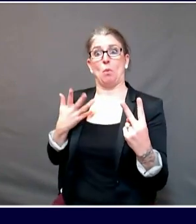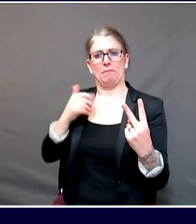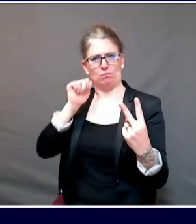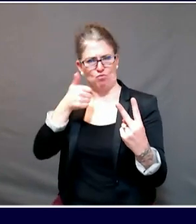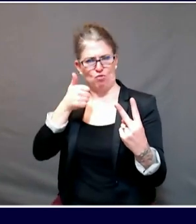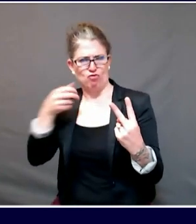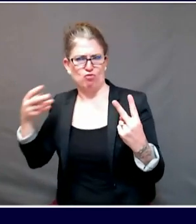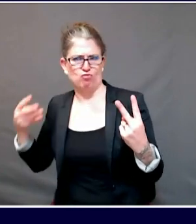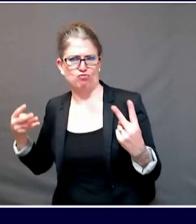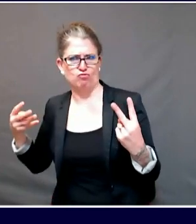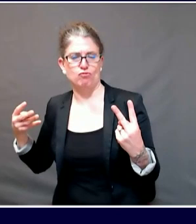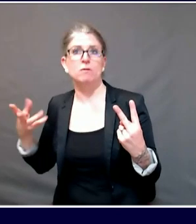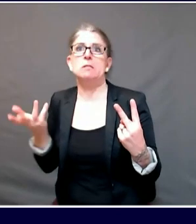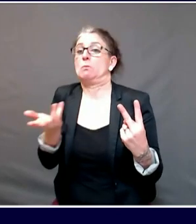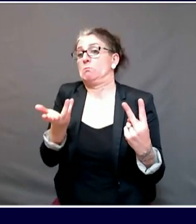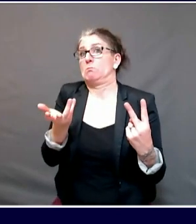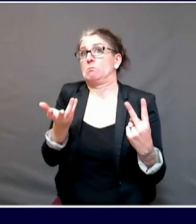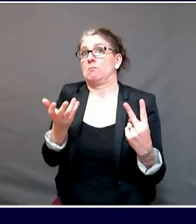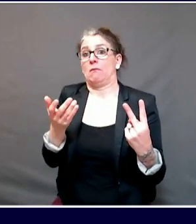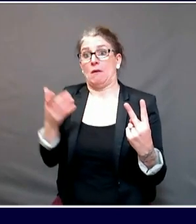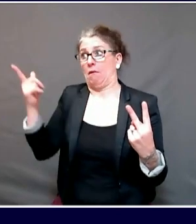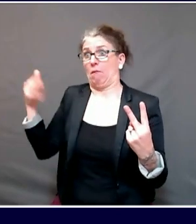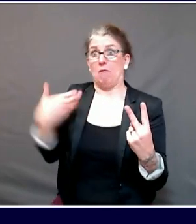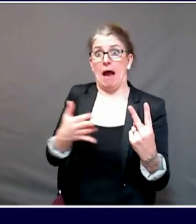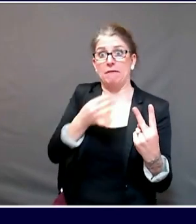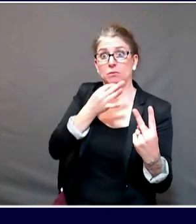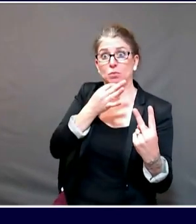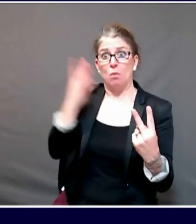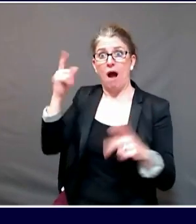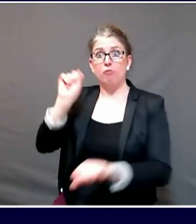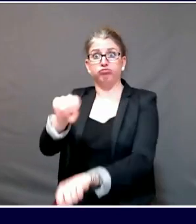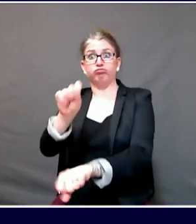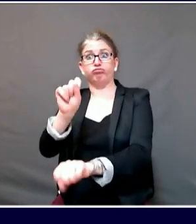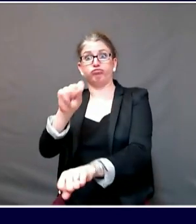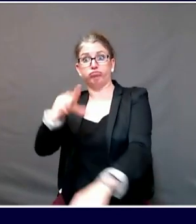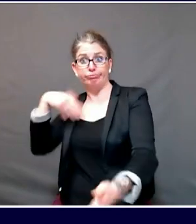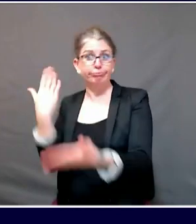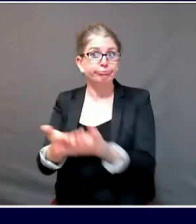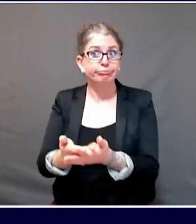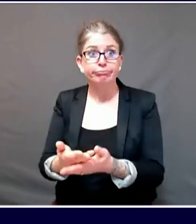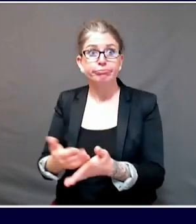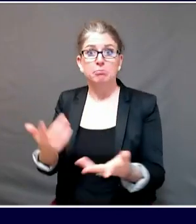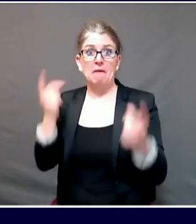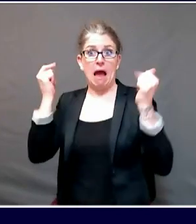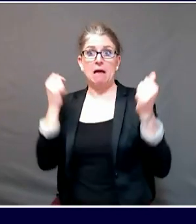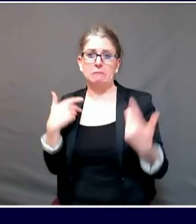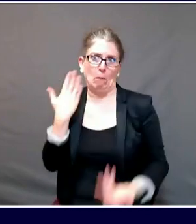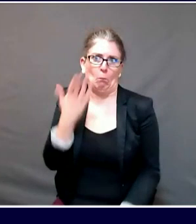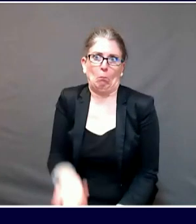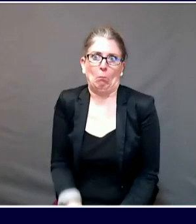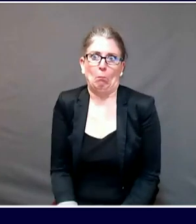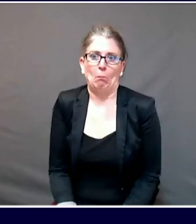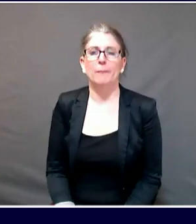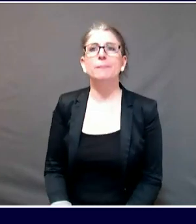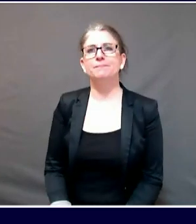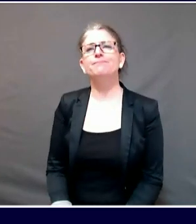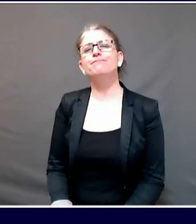tomorrow. And so, and just to further clarify, so do you think the balance of